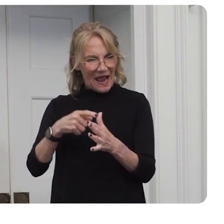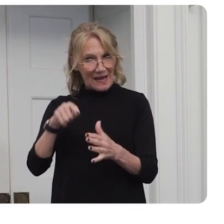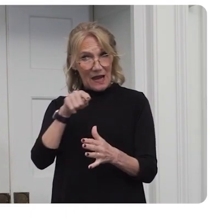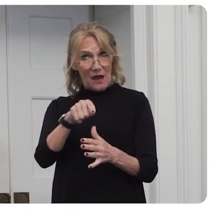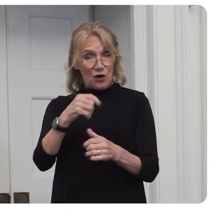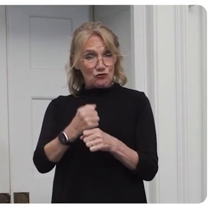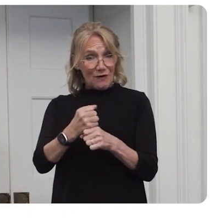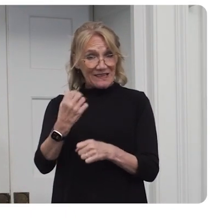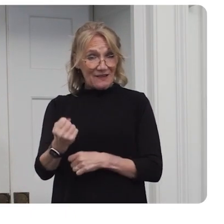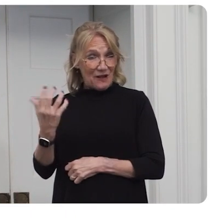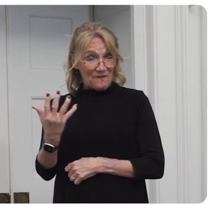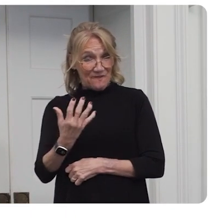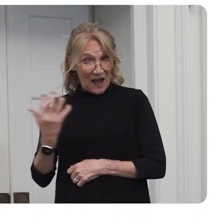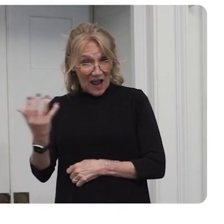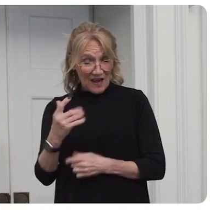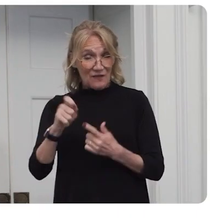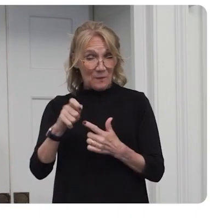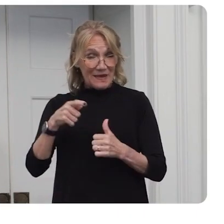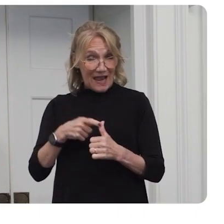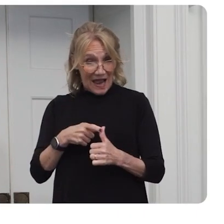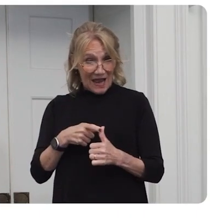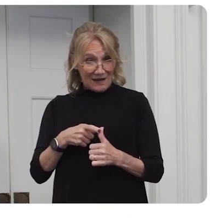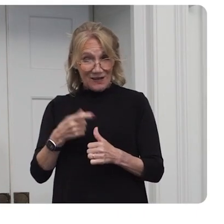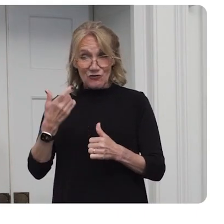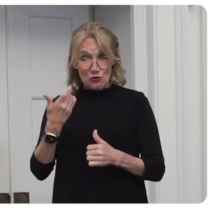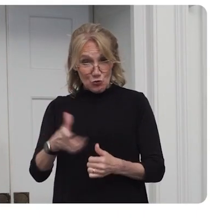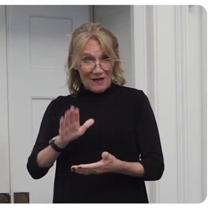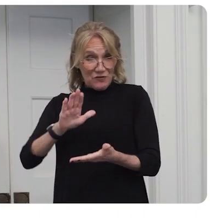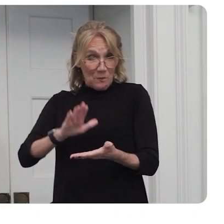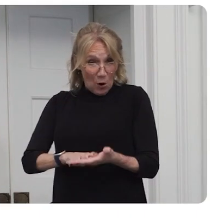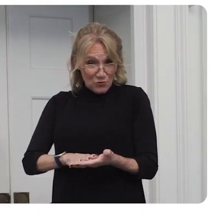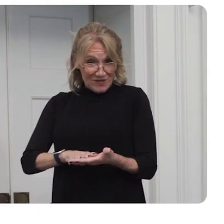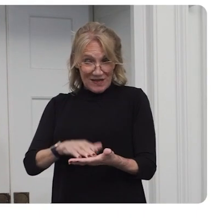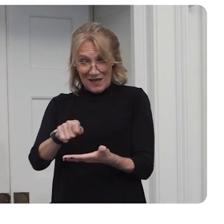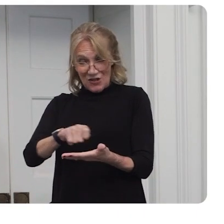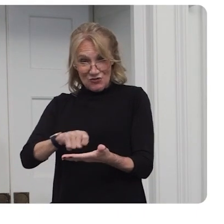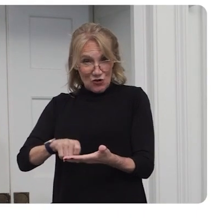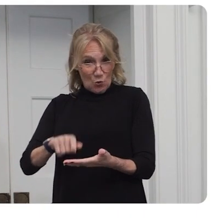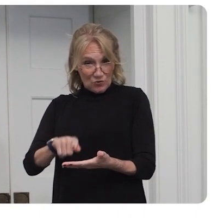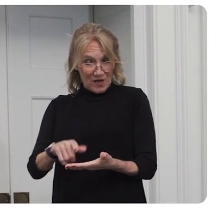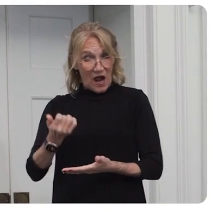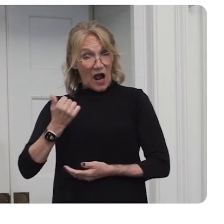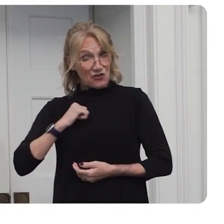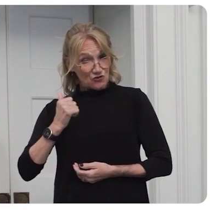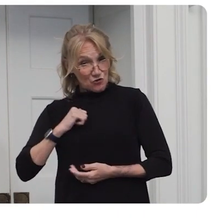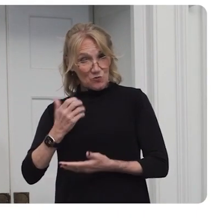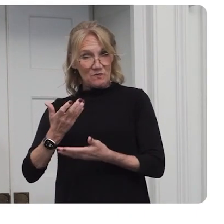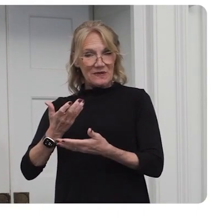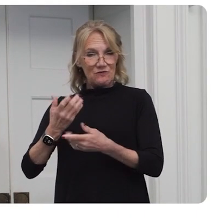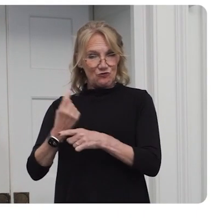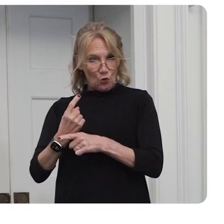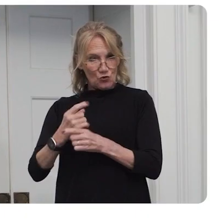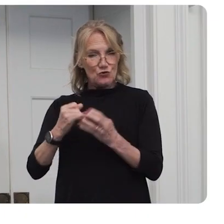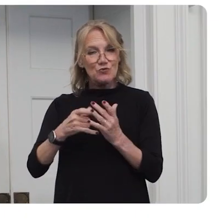of 5 PAs that work with Grace. Yes, you are. So you've left that post-it note. And I'm assuming you've been in communication